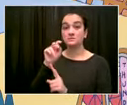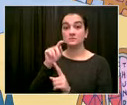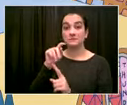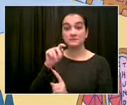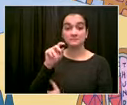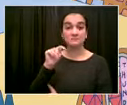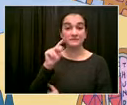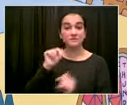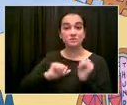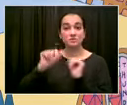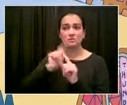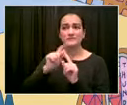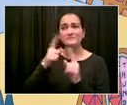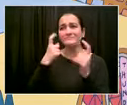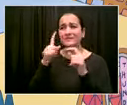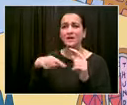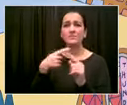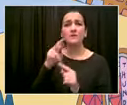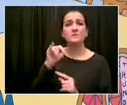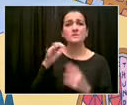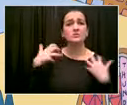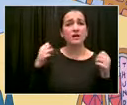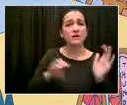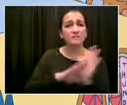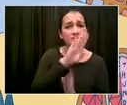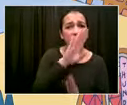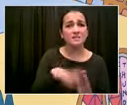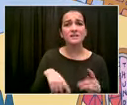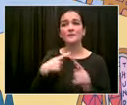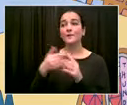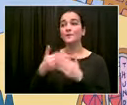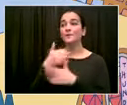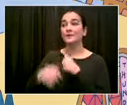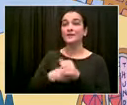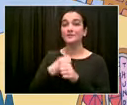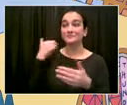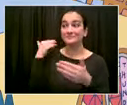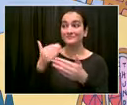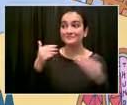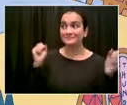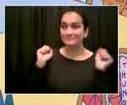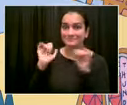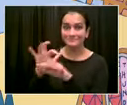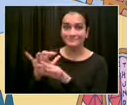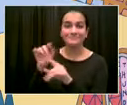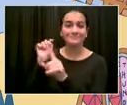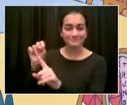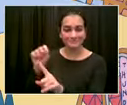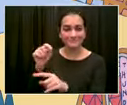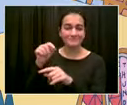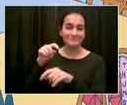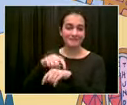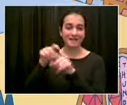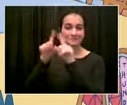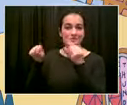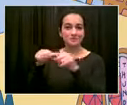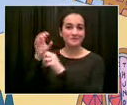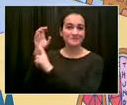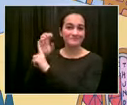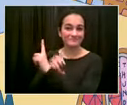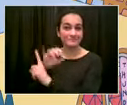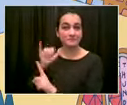a vaccination-only approach to it, there are plenty of topics that were very much about what I do every day as